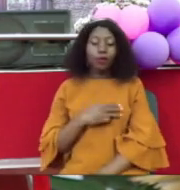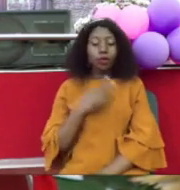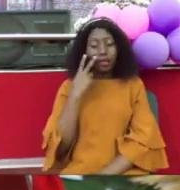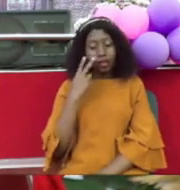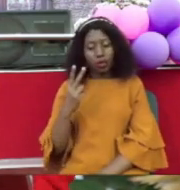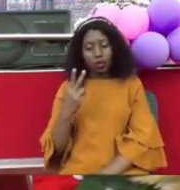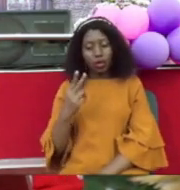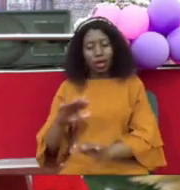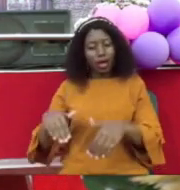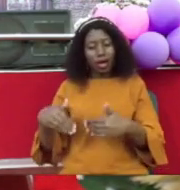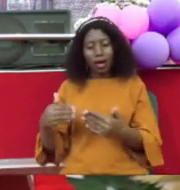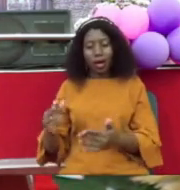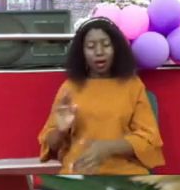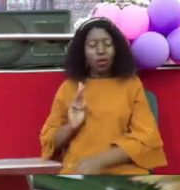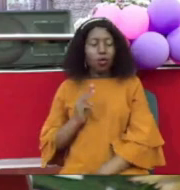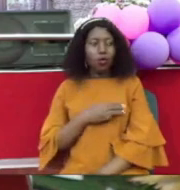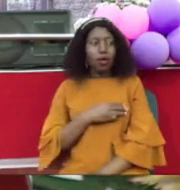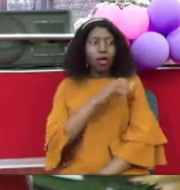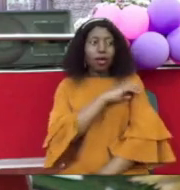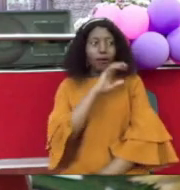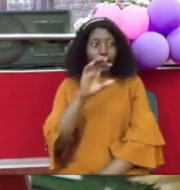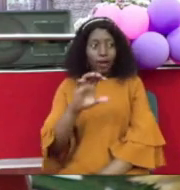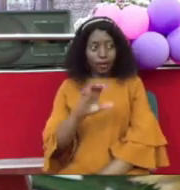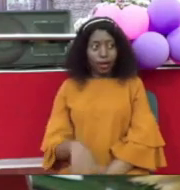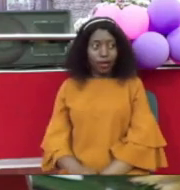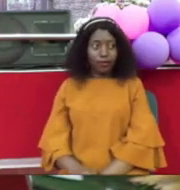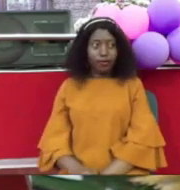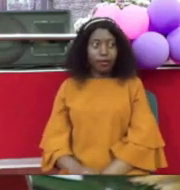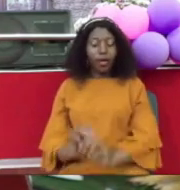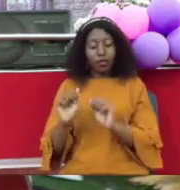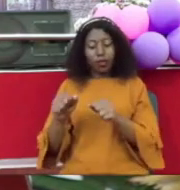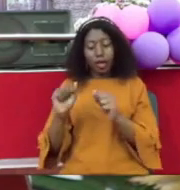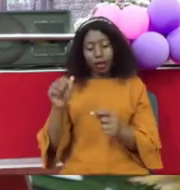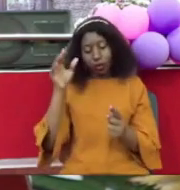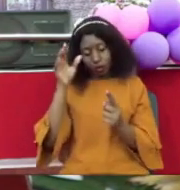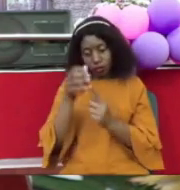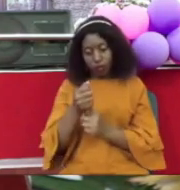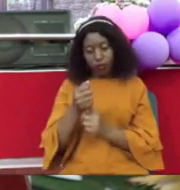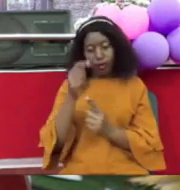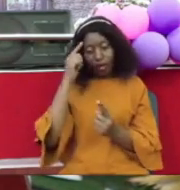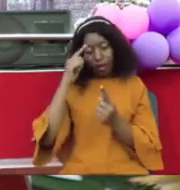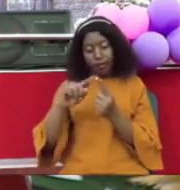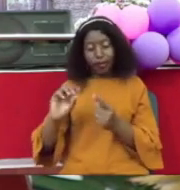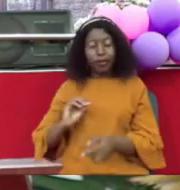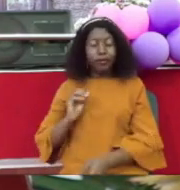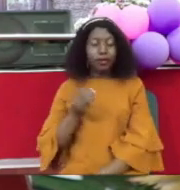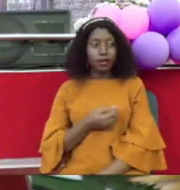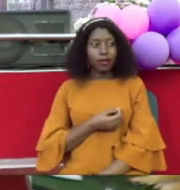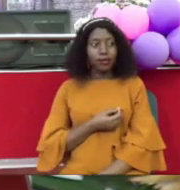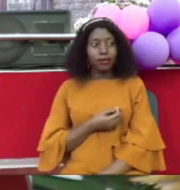empowered. Tunatazamia je, tumewezeshwa vipi to be able to fulfill our purpose. Kufikisha malengo